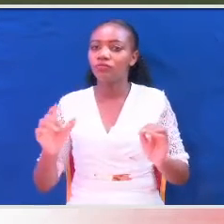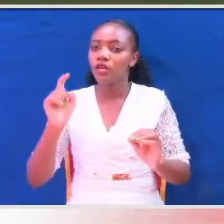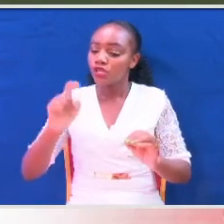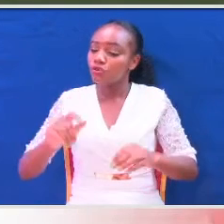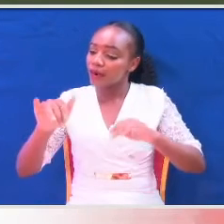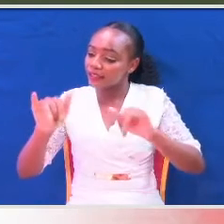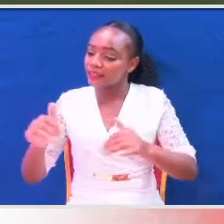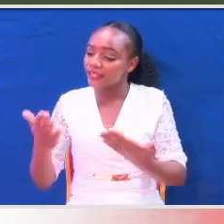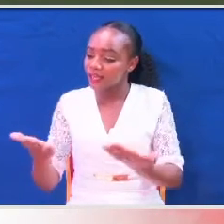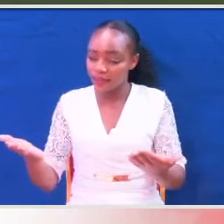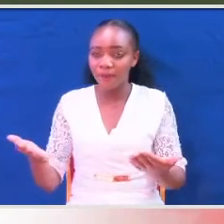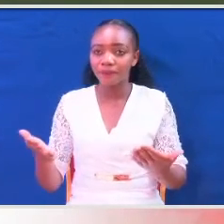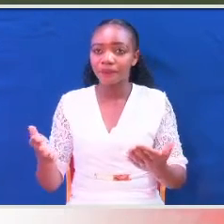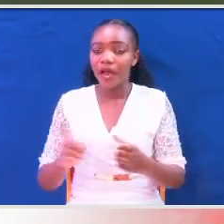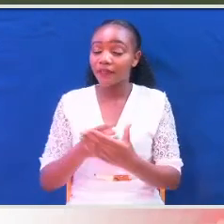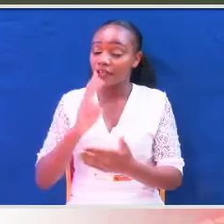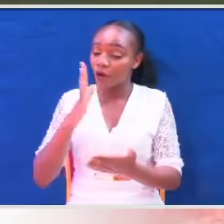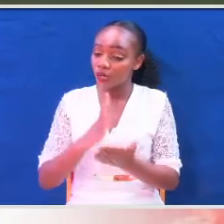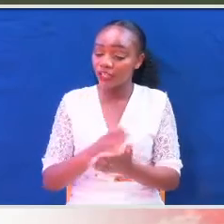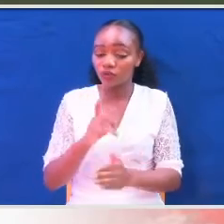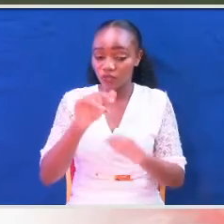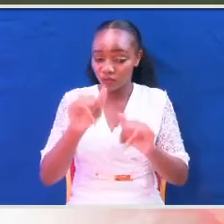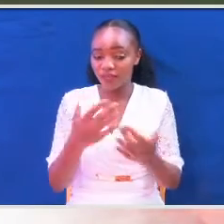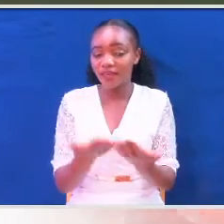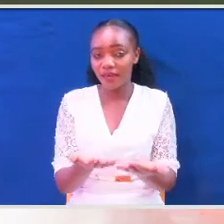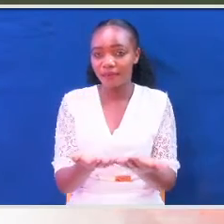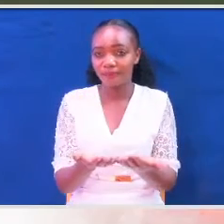will struggle that and I will make sure that uko shule.